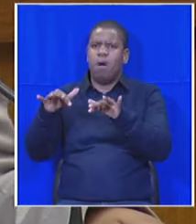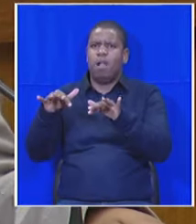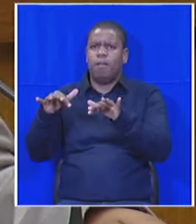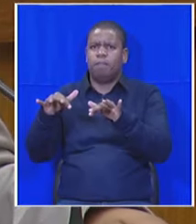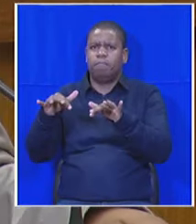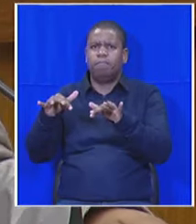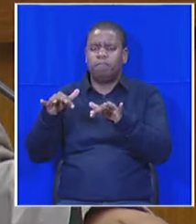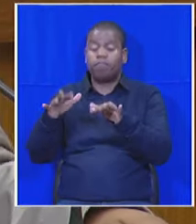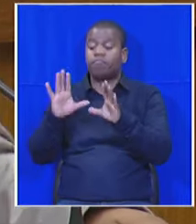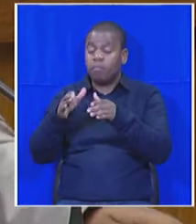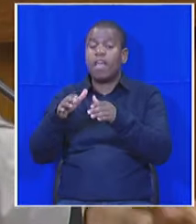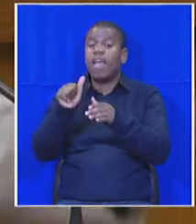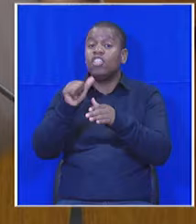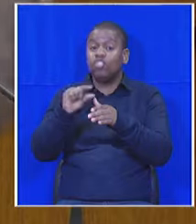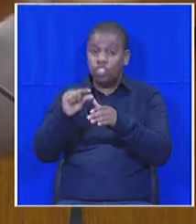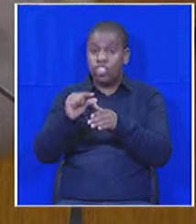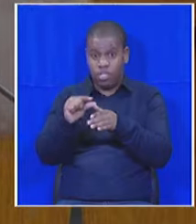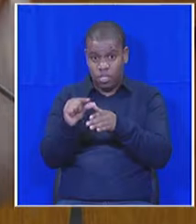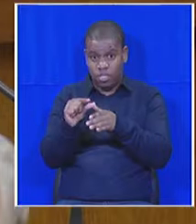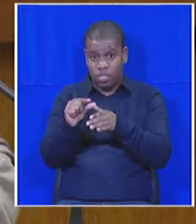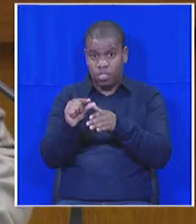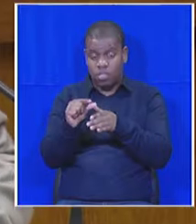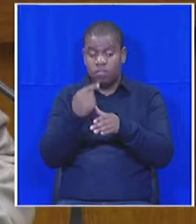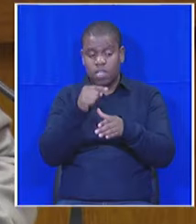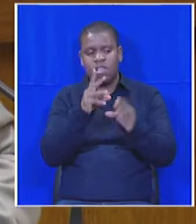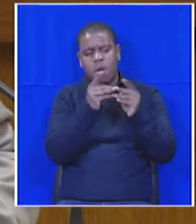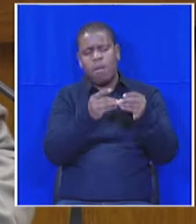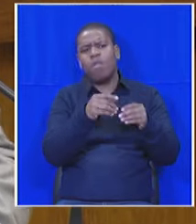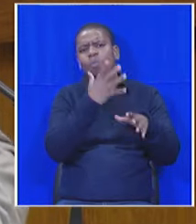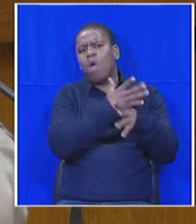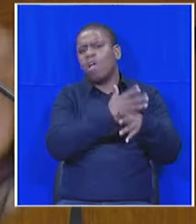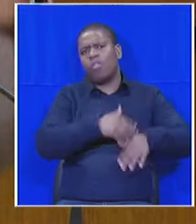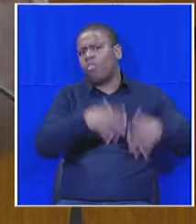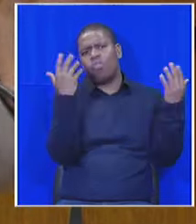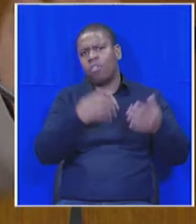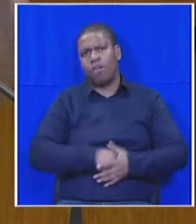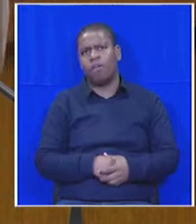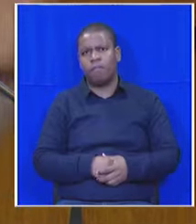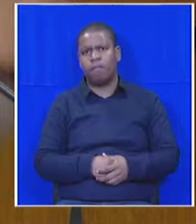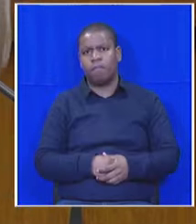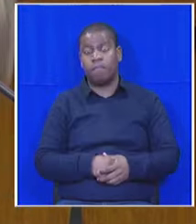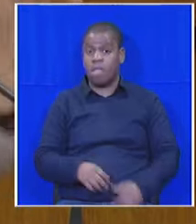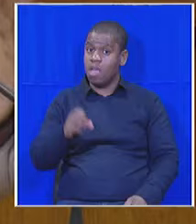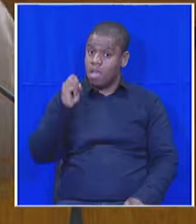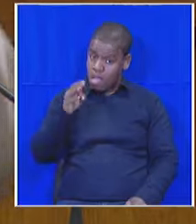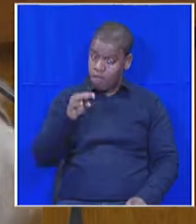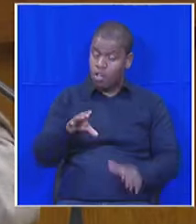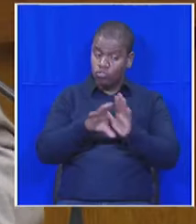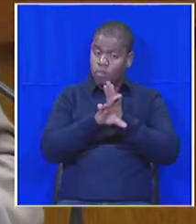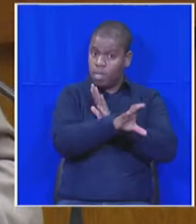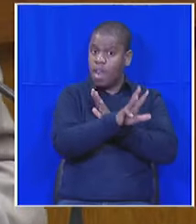undermine the AG's opinion on the performance of the department. If we treat Chapter